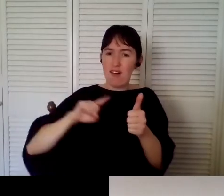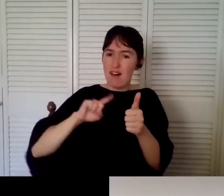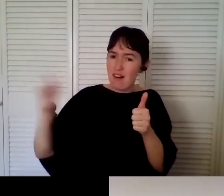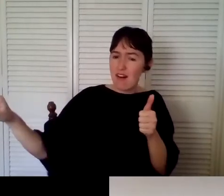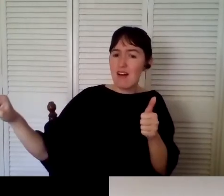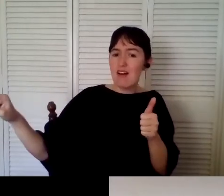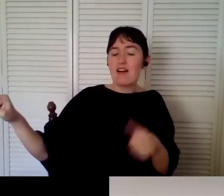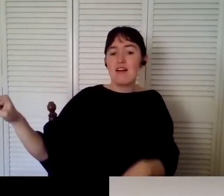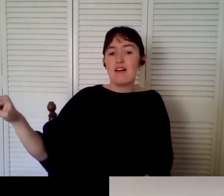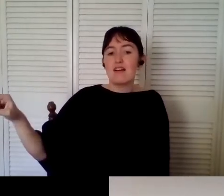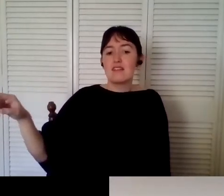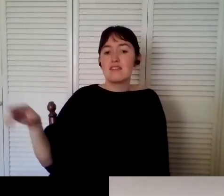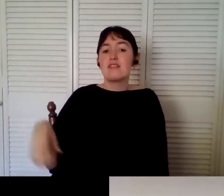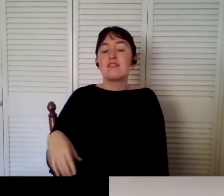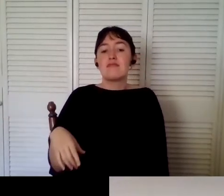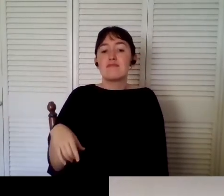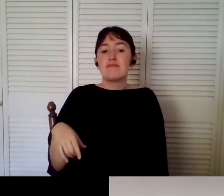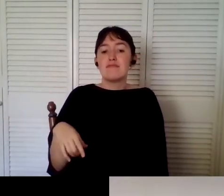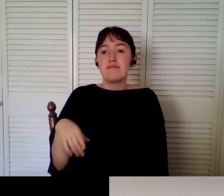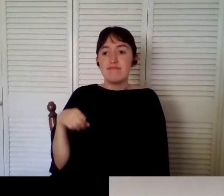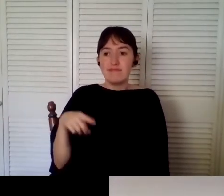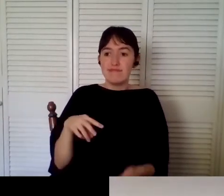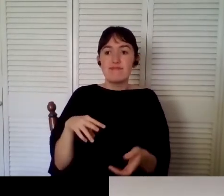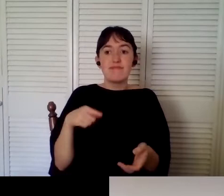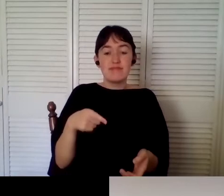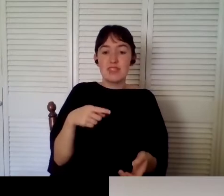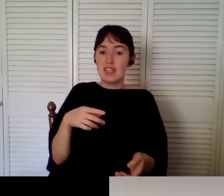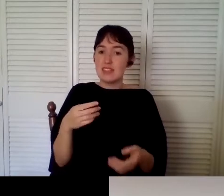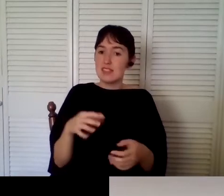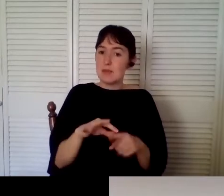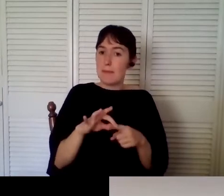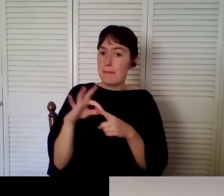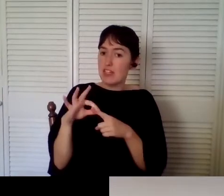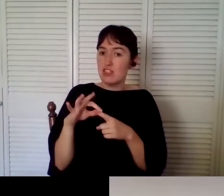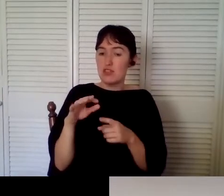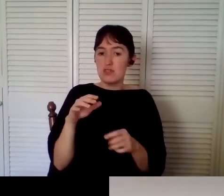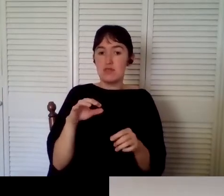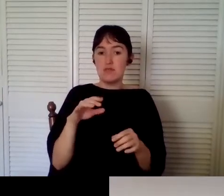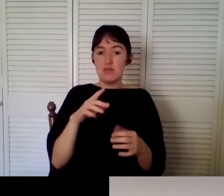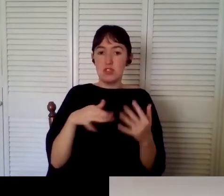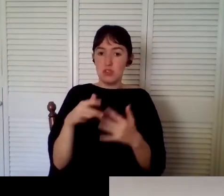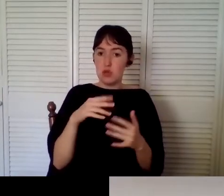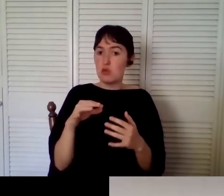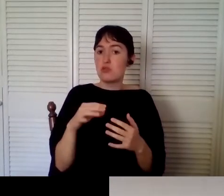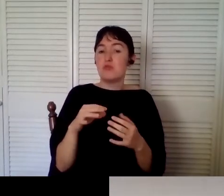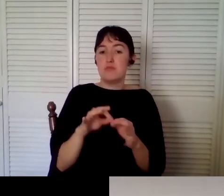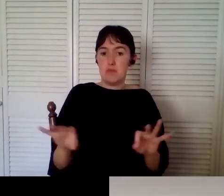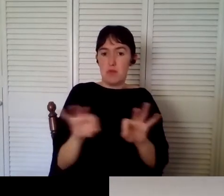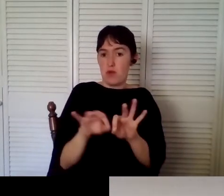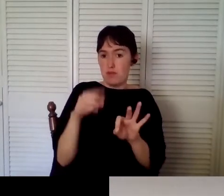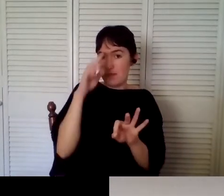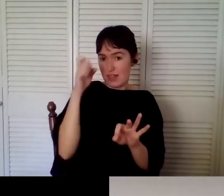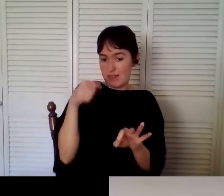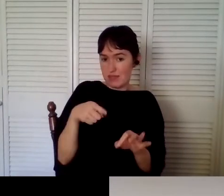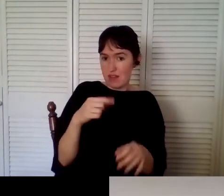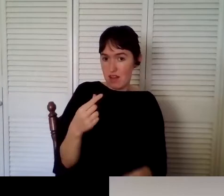had special social significance because of its color. So Teotihuacan had a lot of economic trading power because